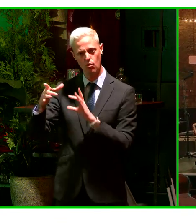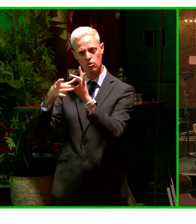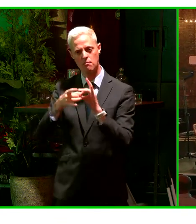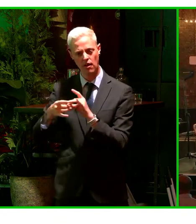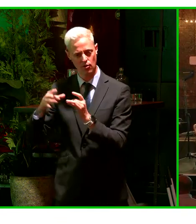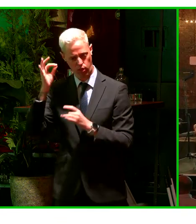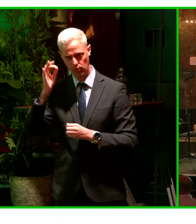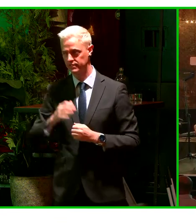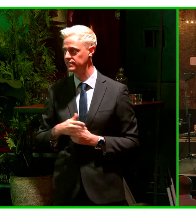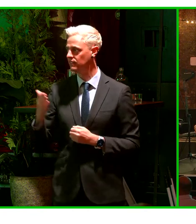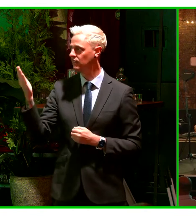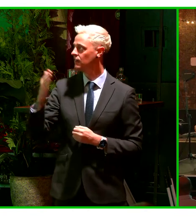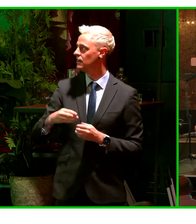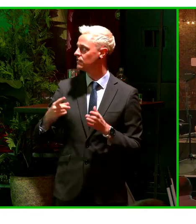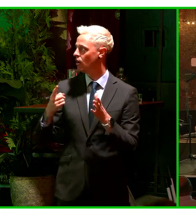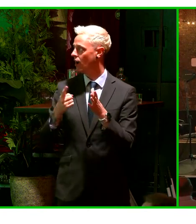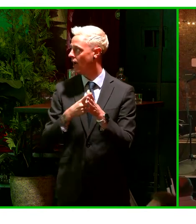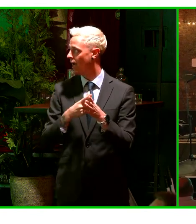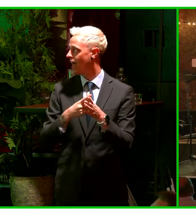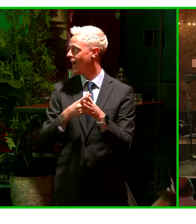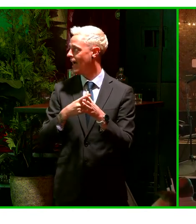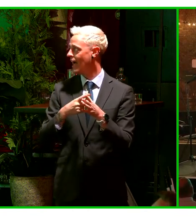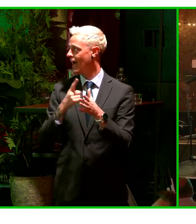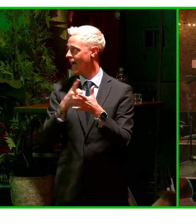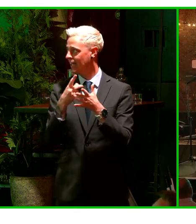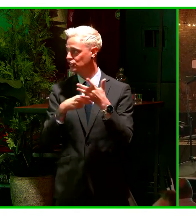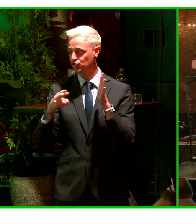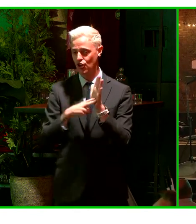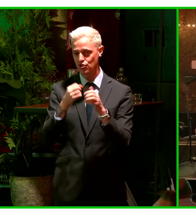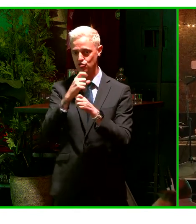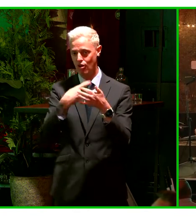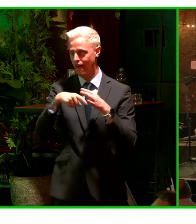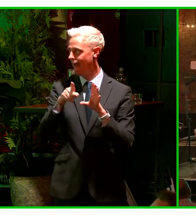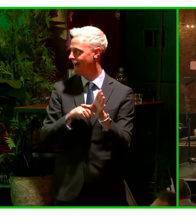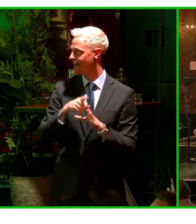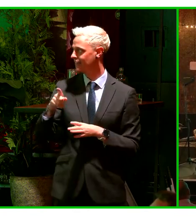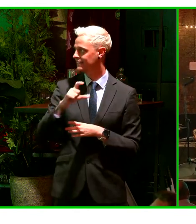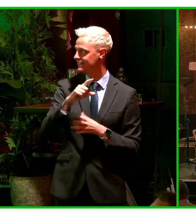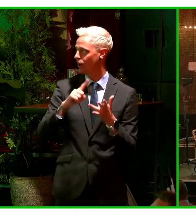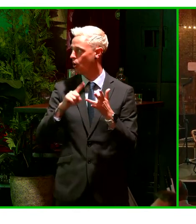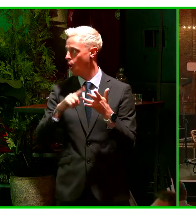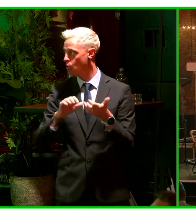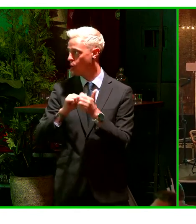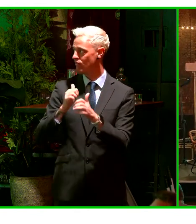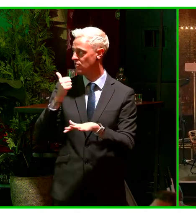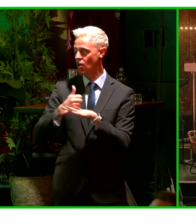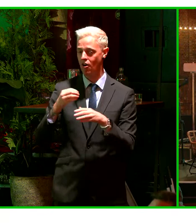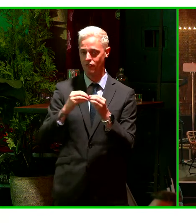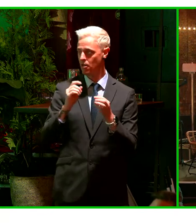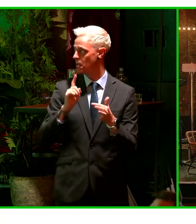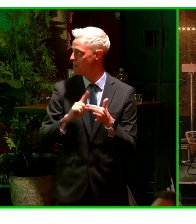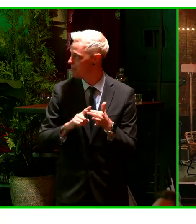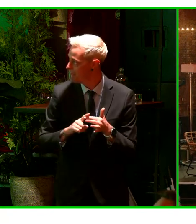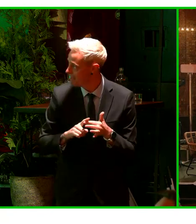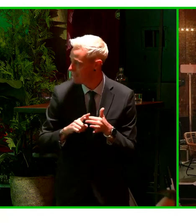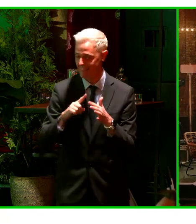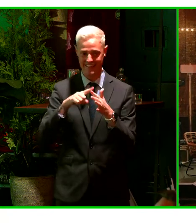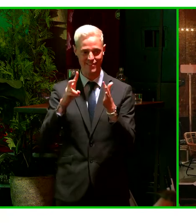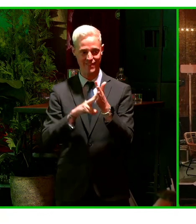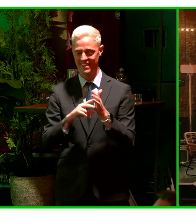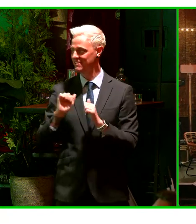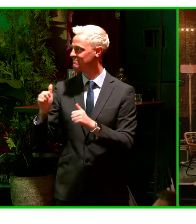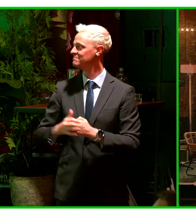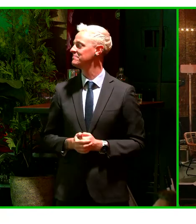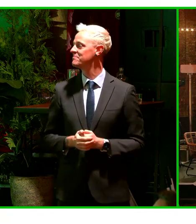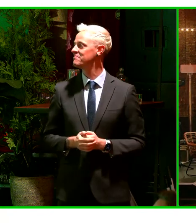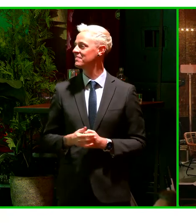Authority, Adrian Gray, COO and co-founder of Iduna and BEV,